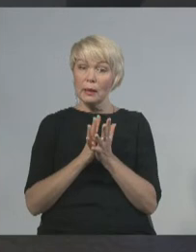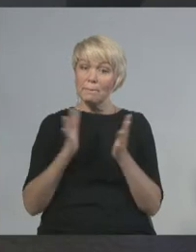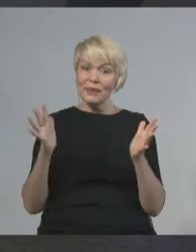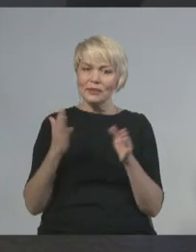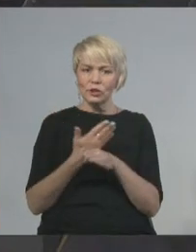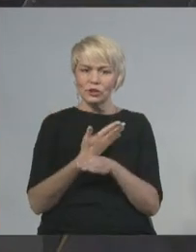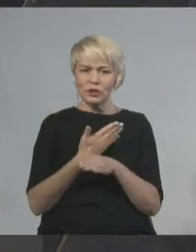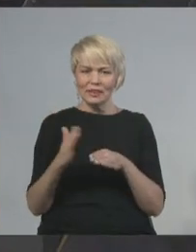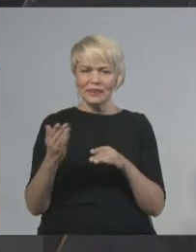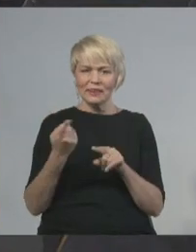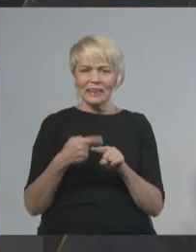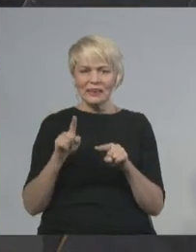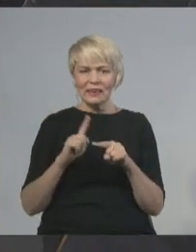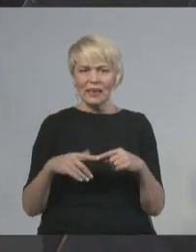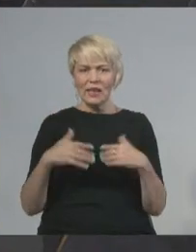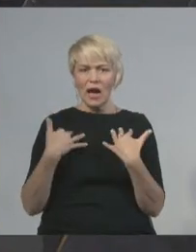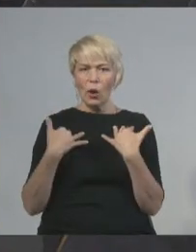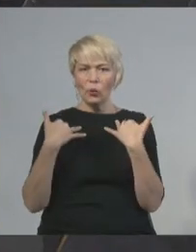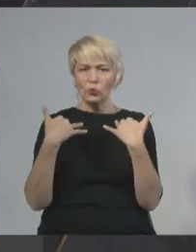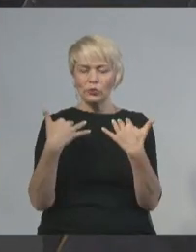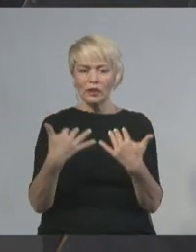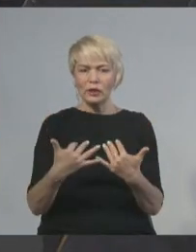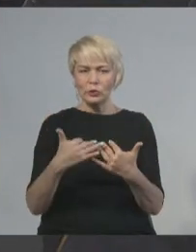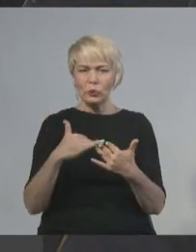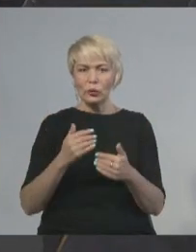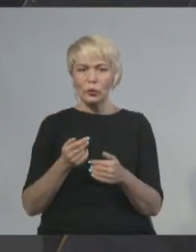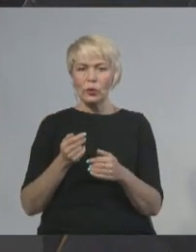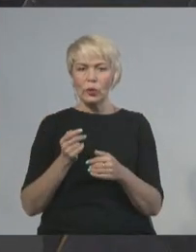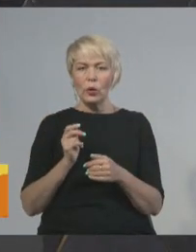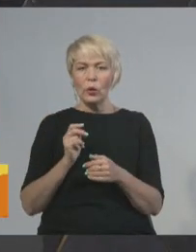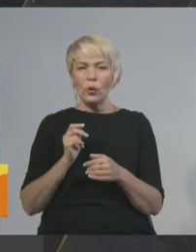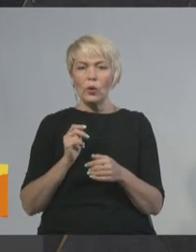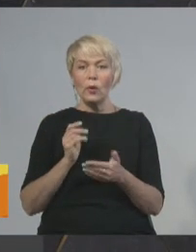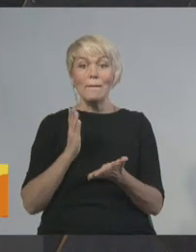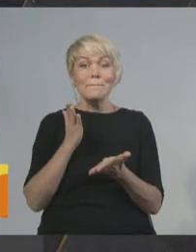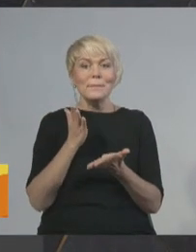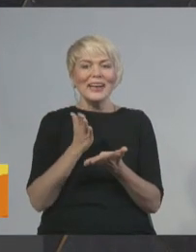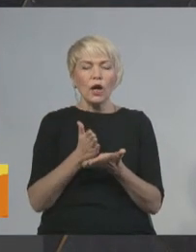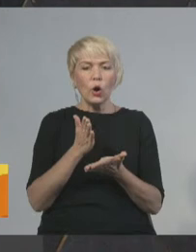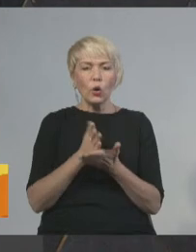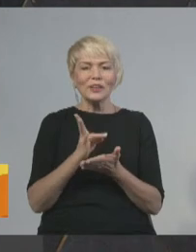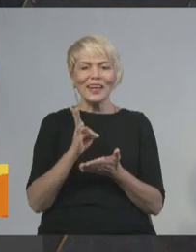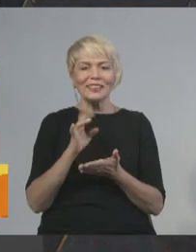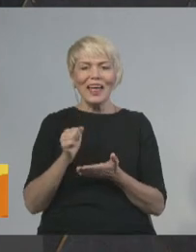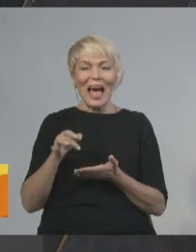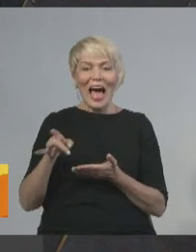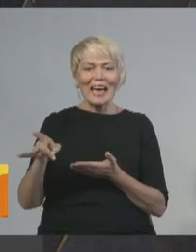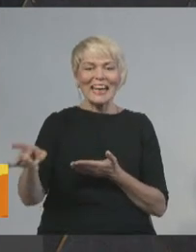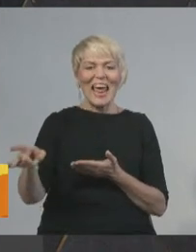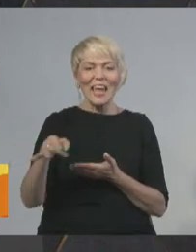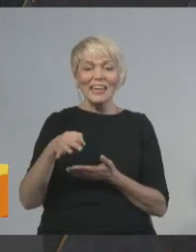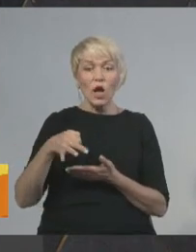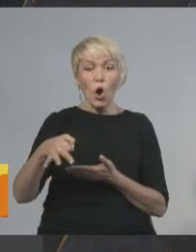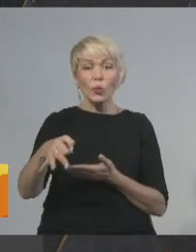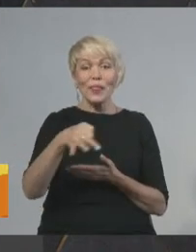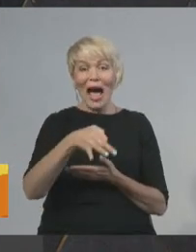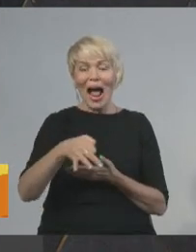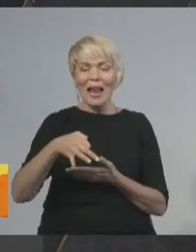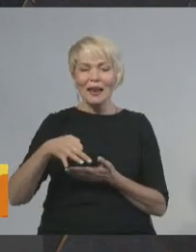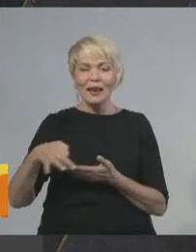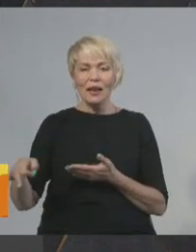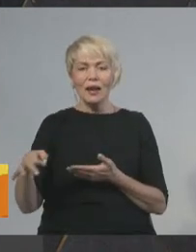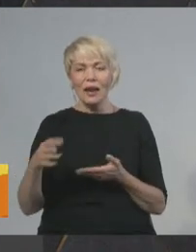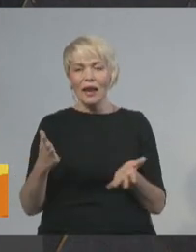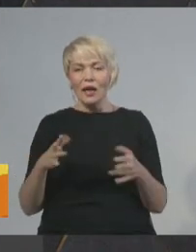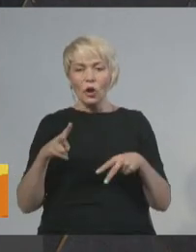since bigger part of its audience comes to regional content that is